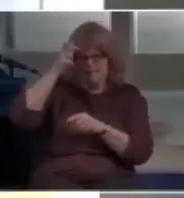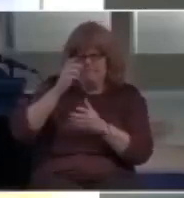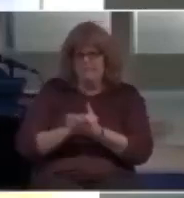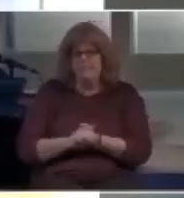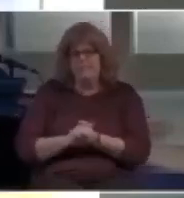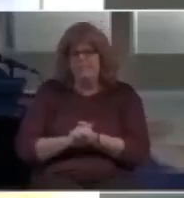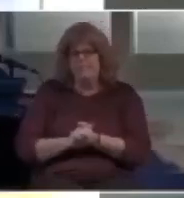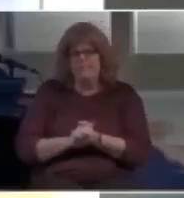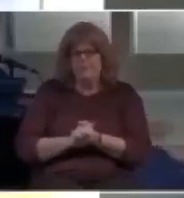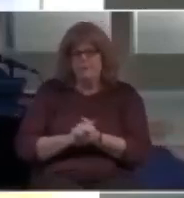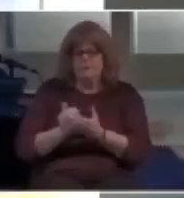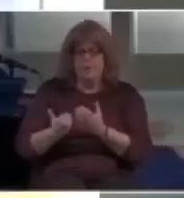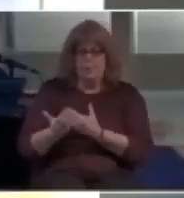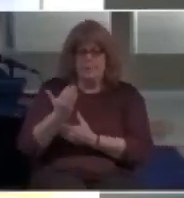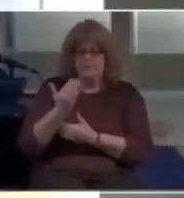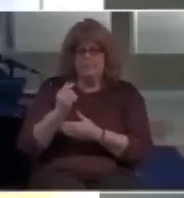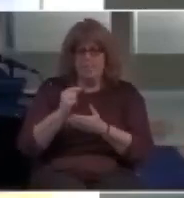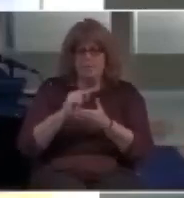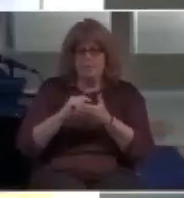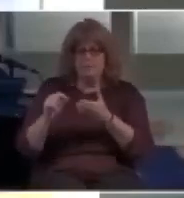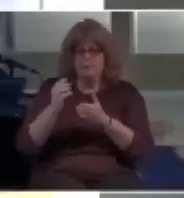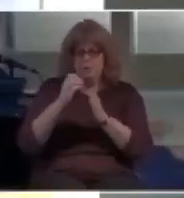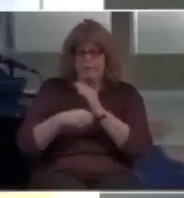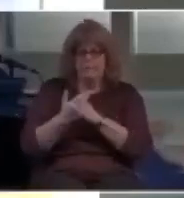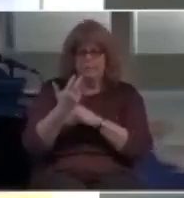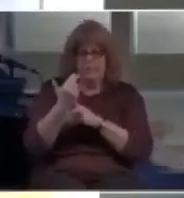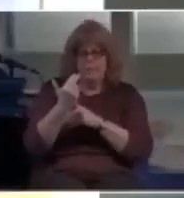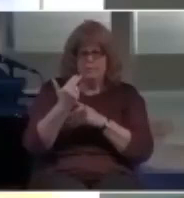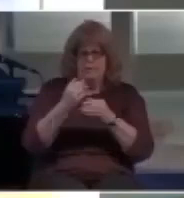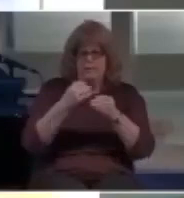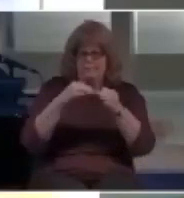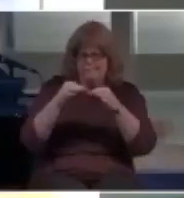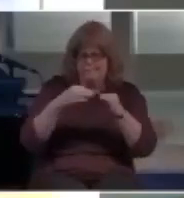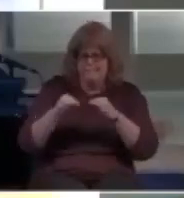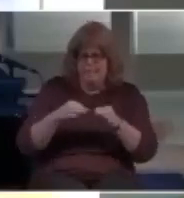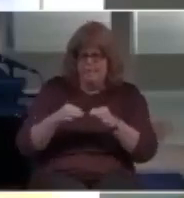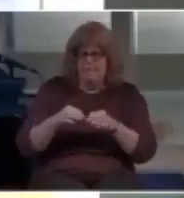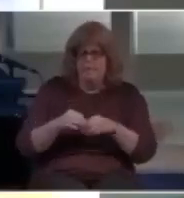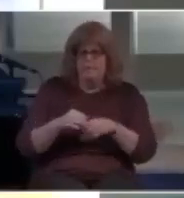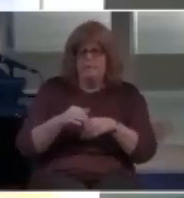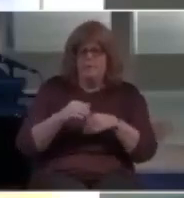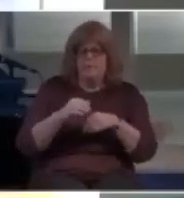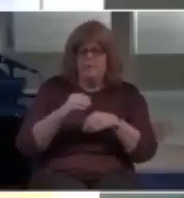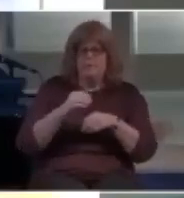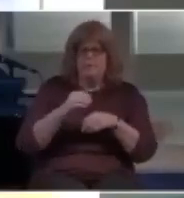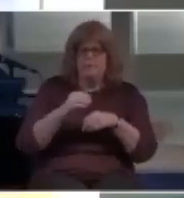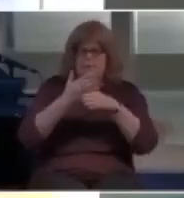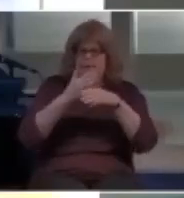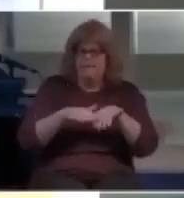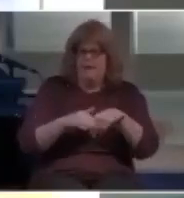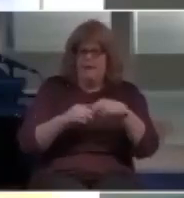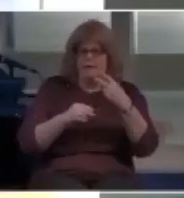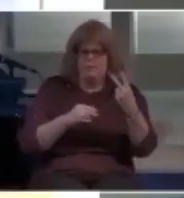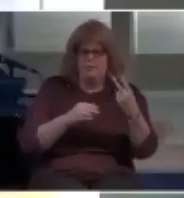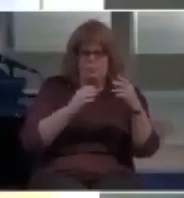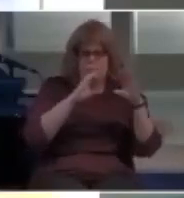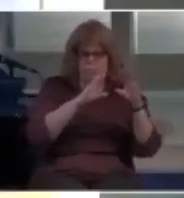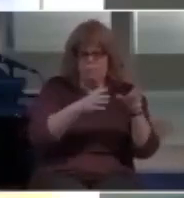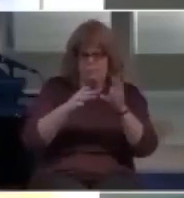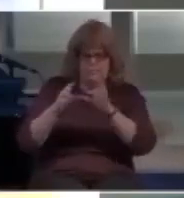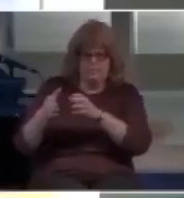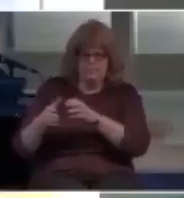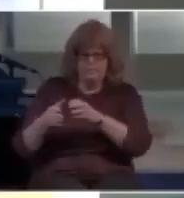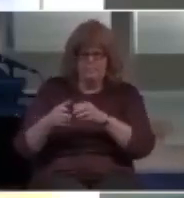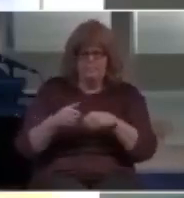the text, this morning's text, chapter 13, breaks down into two big chunks. based on each